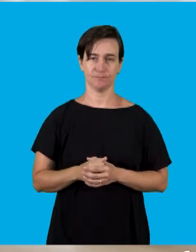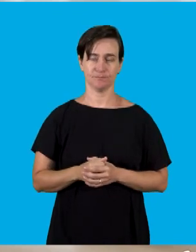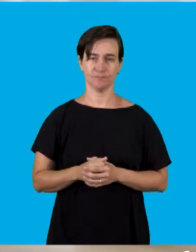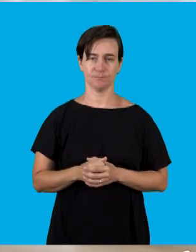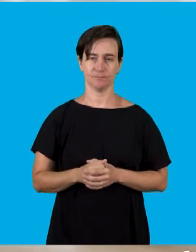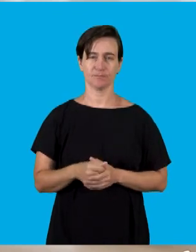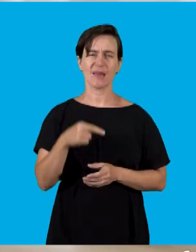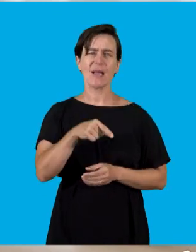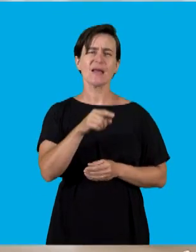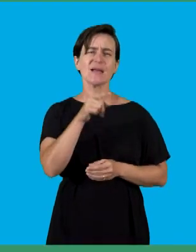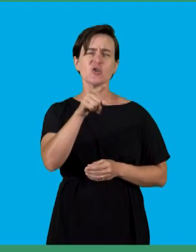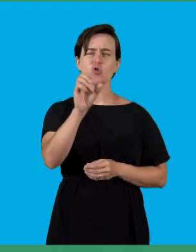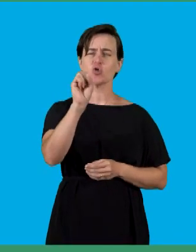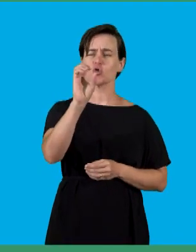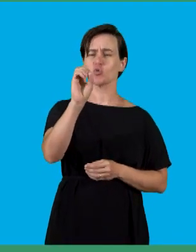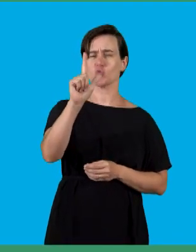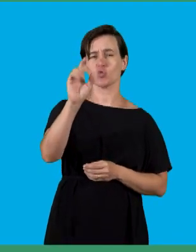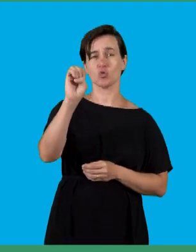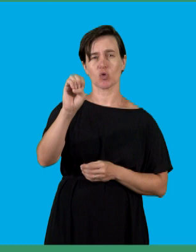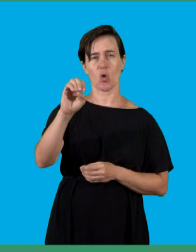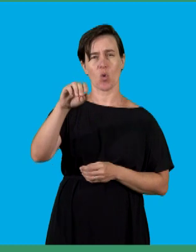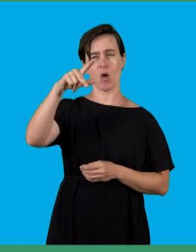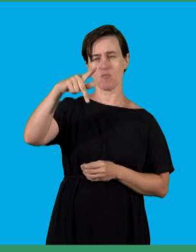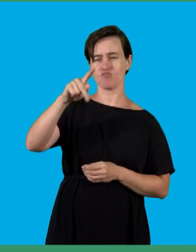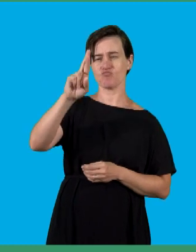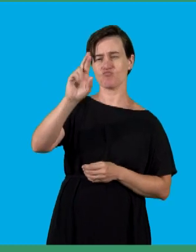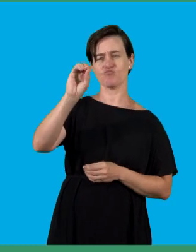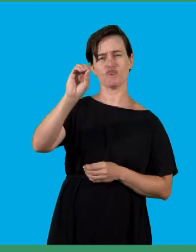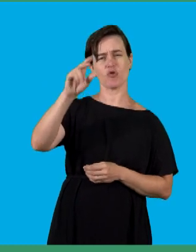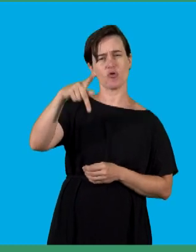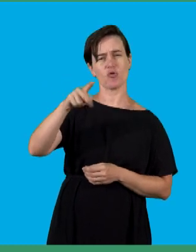Now we look at the characteristics of a sole proprietor.